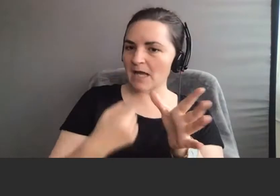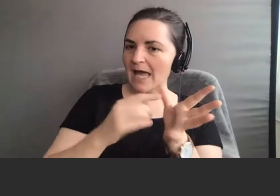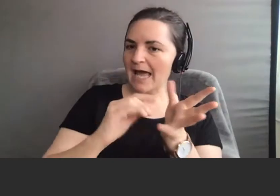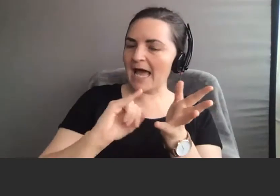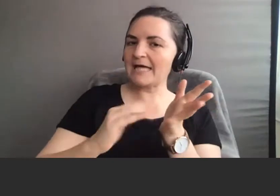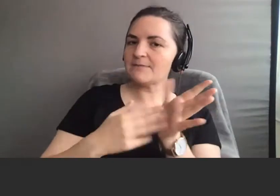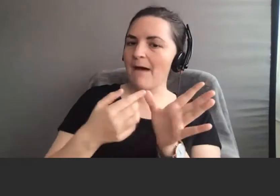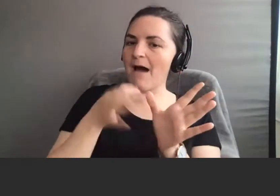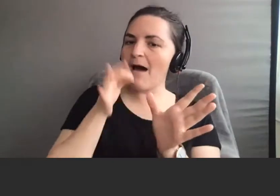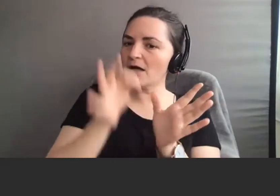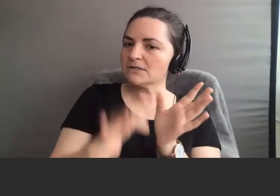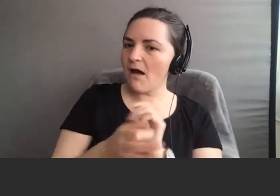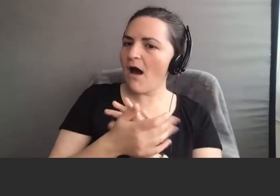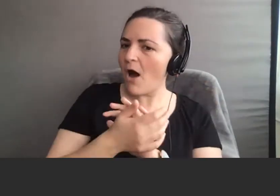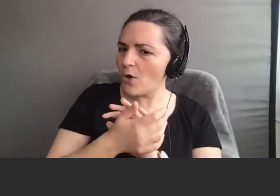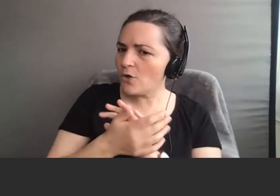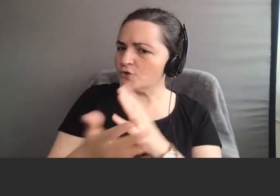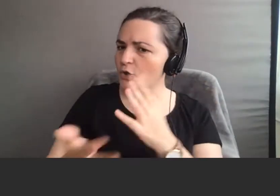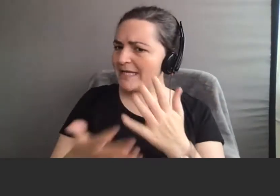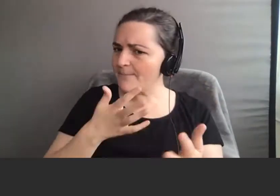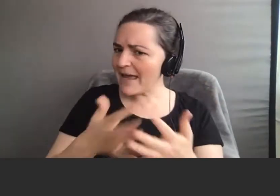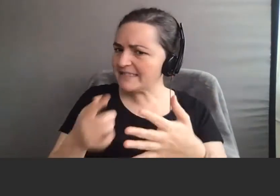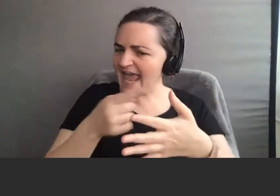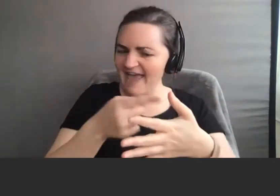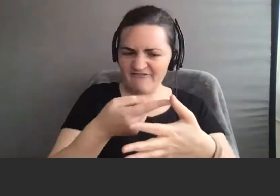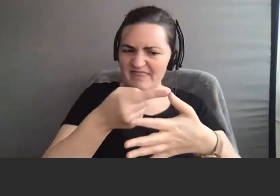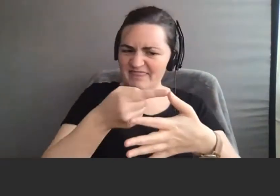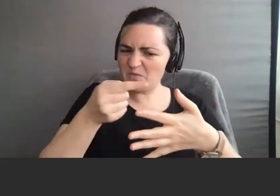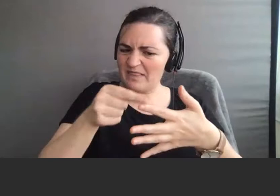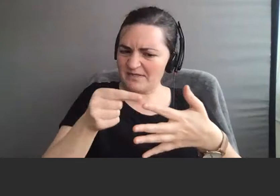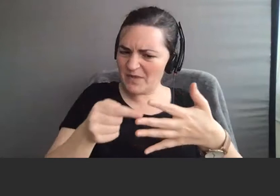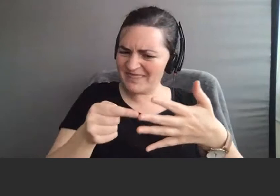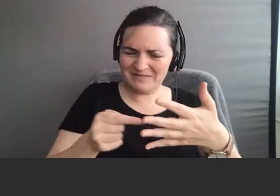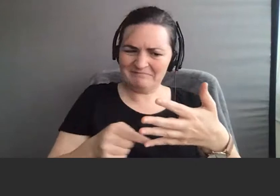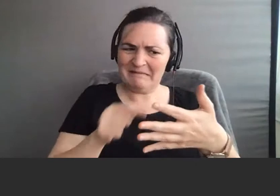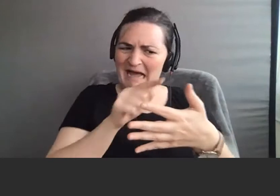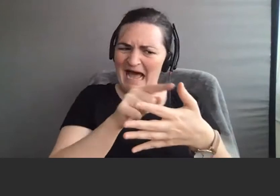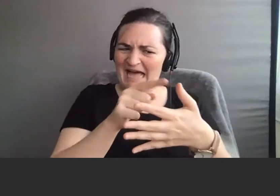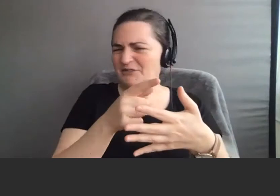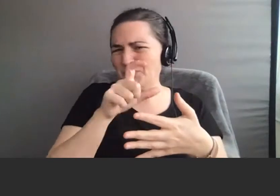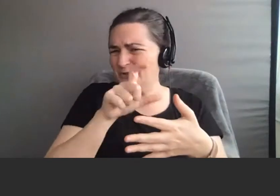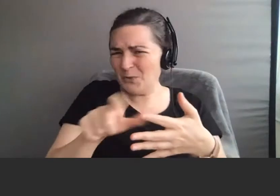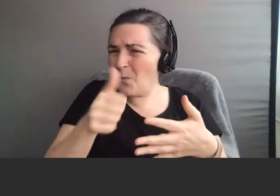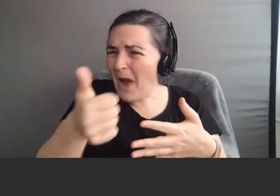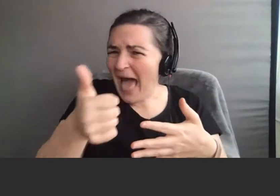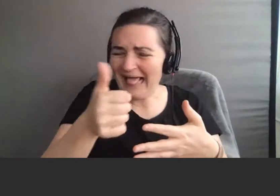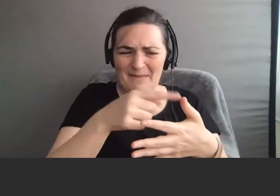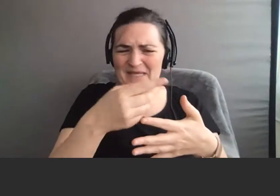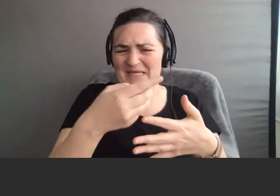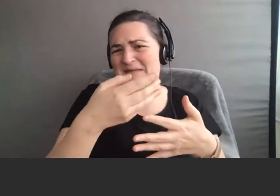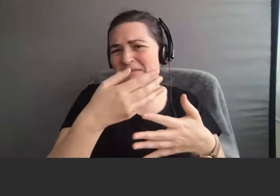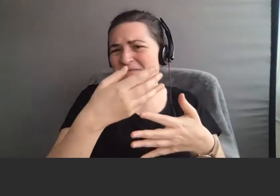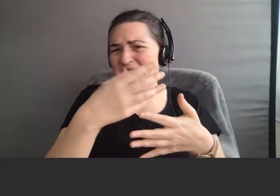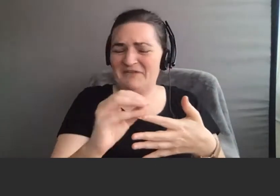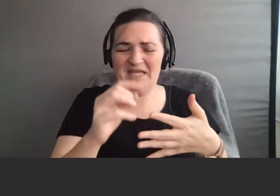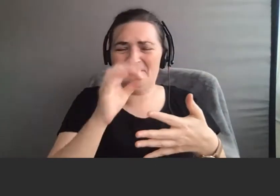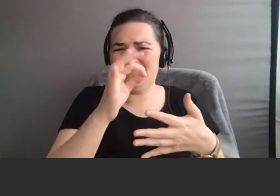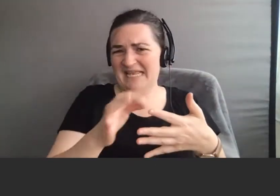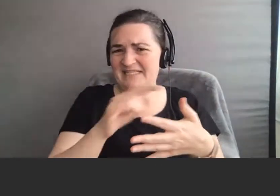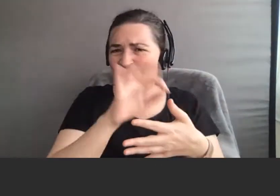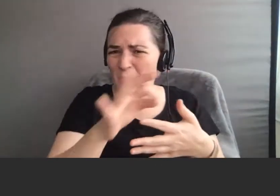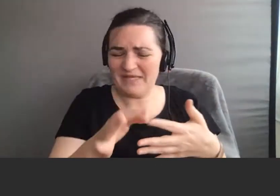5, then you get 10%. Yes, absolutely. So let's just say, for example, I won't do 5 quizzes, I promise. I